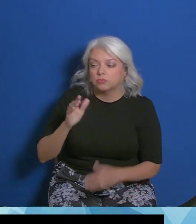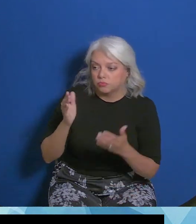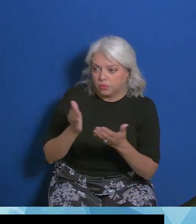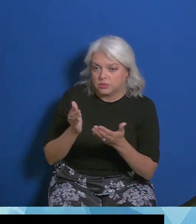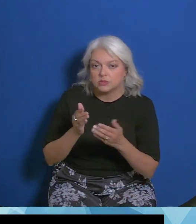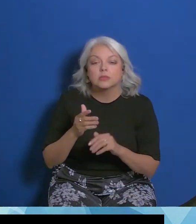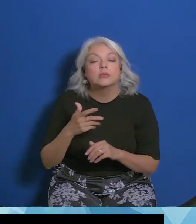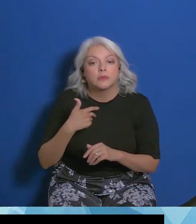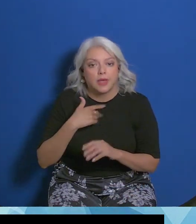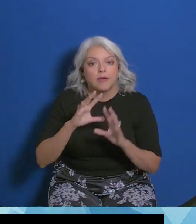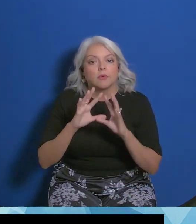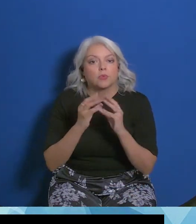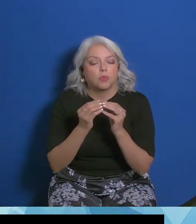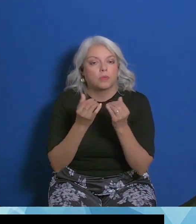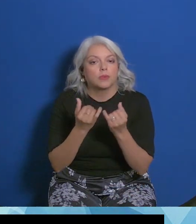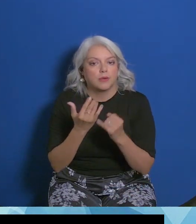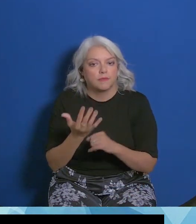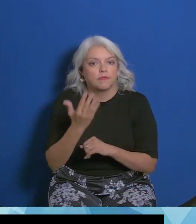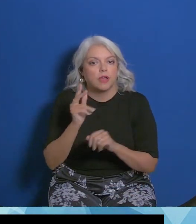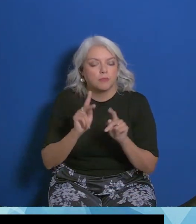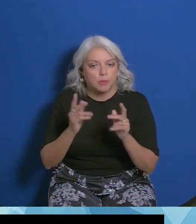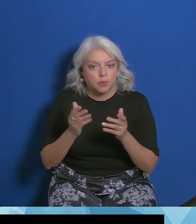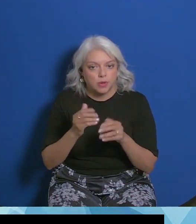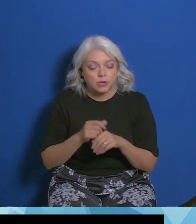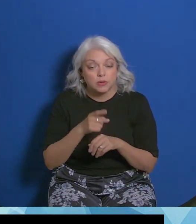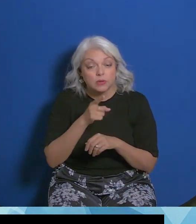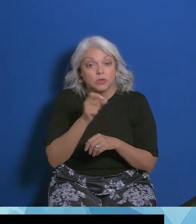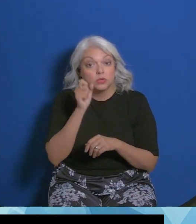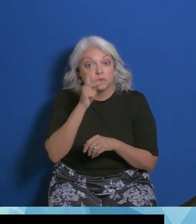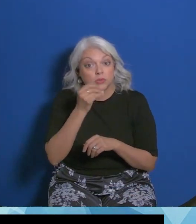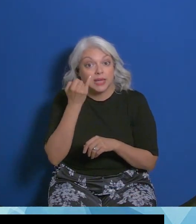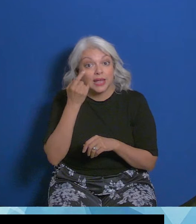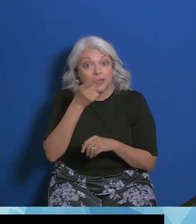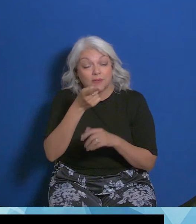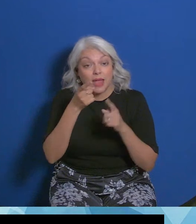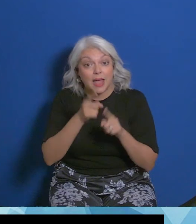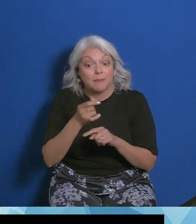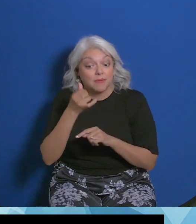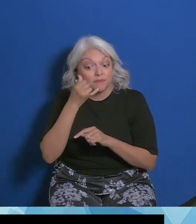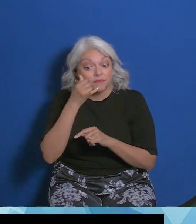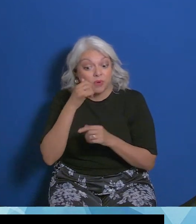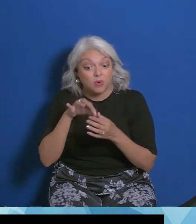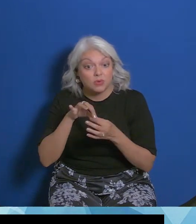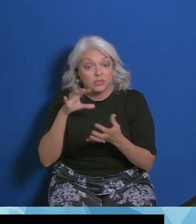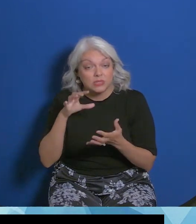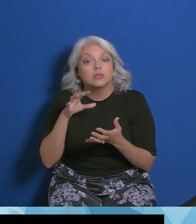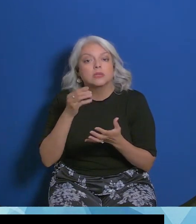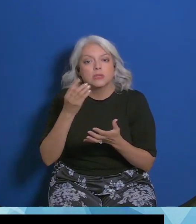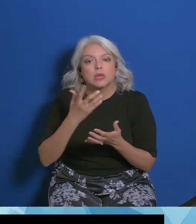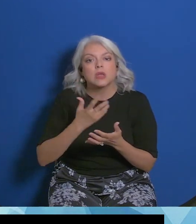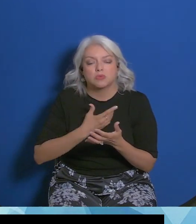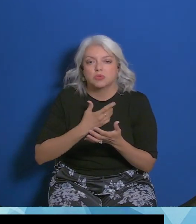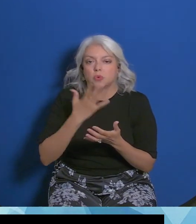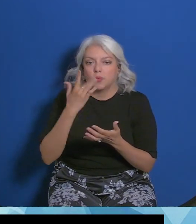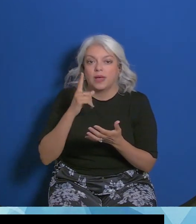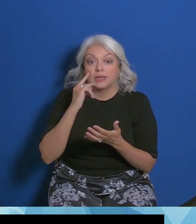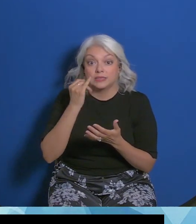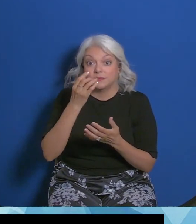quorum. If anyone on the phone, it's okay if you happen to drop off or have to drop off, let us know because we'll lose quorum, so we need